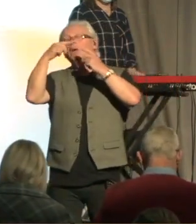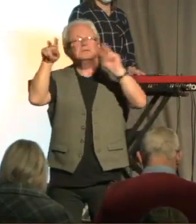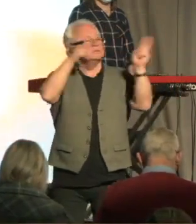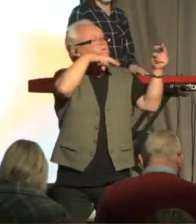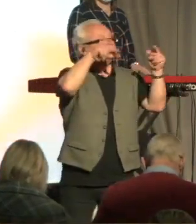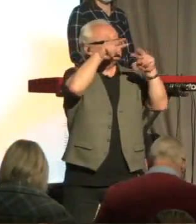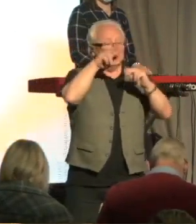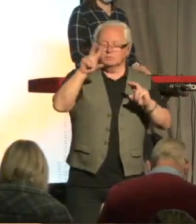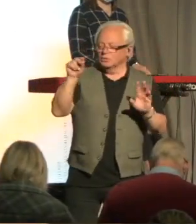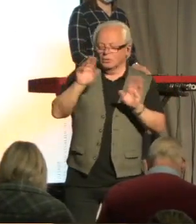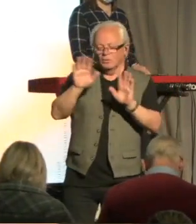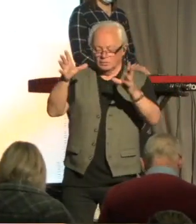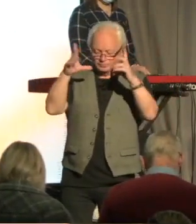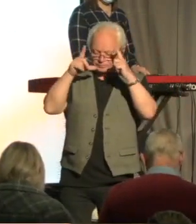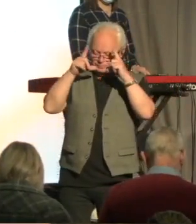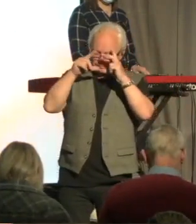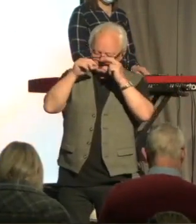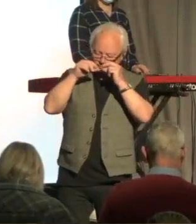doing.